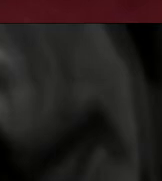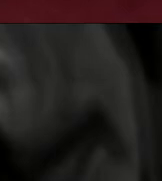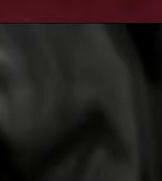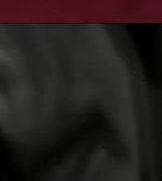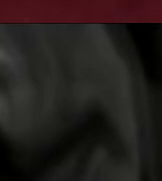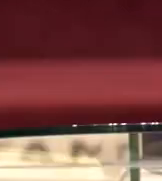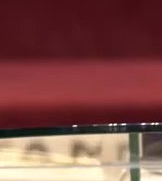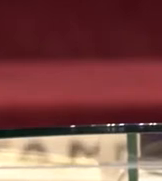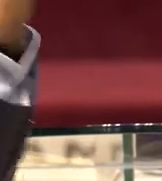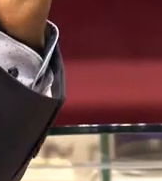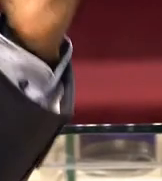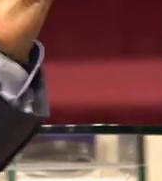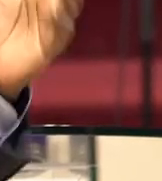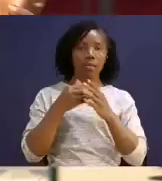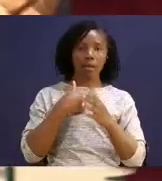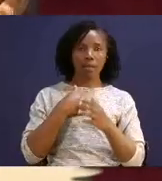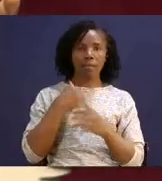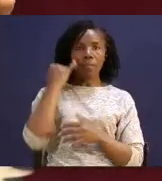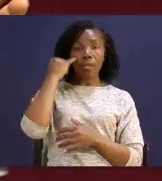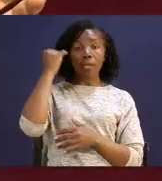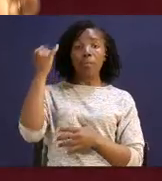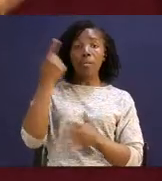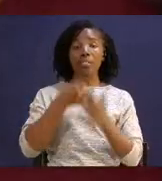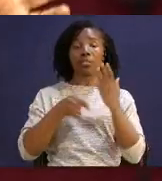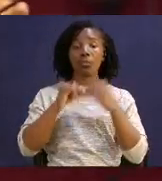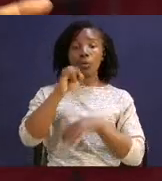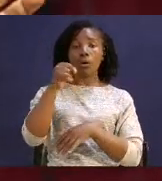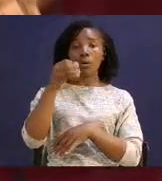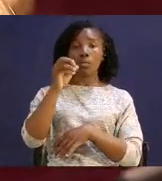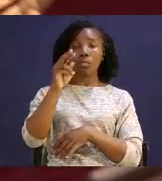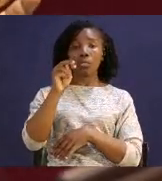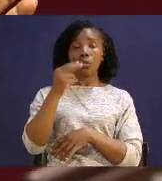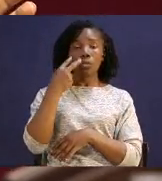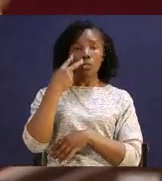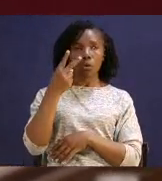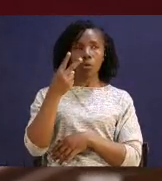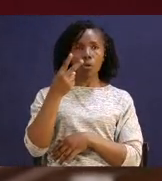So can you imagine what John was seeing? You know, John suddenly